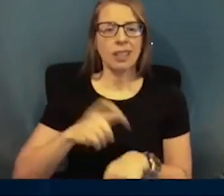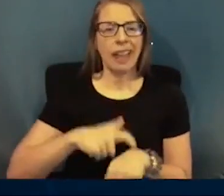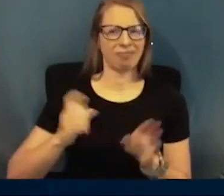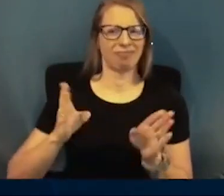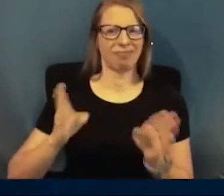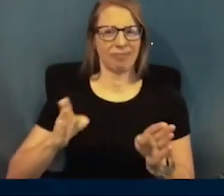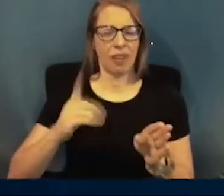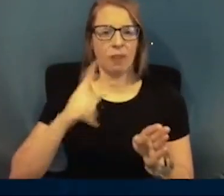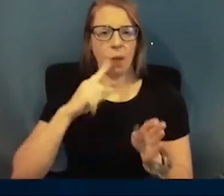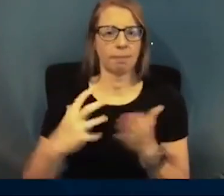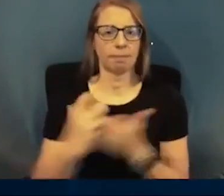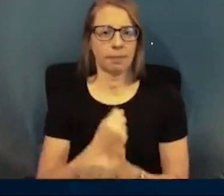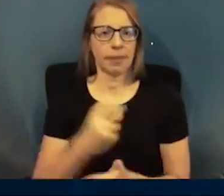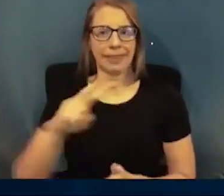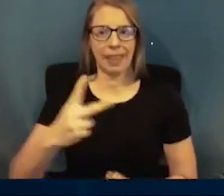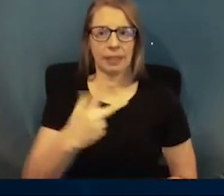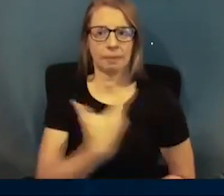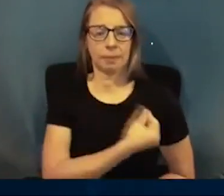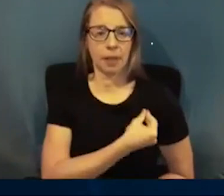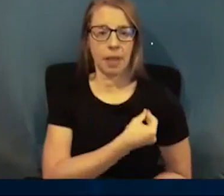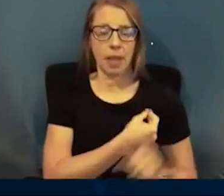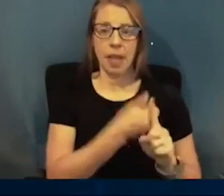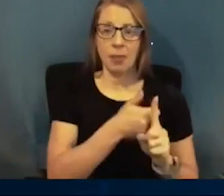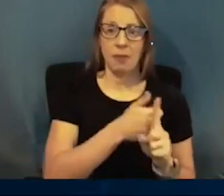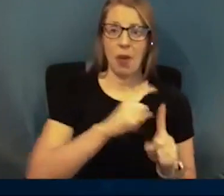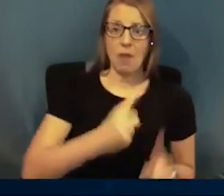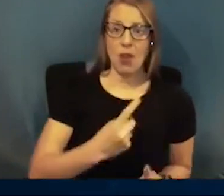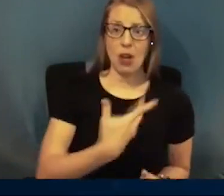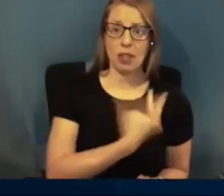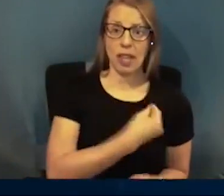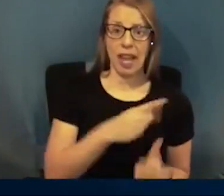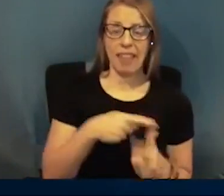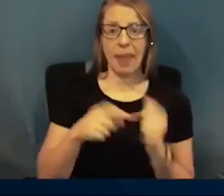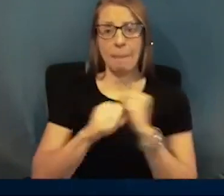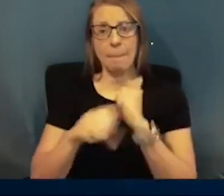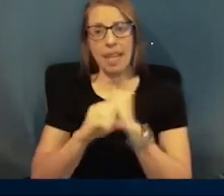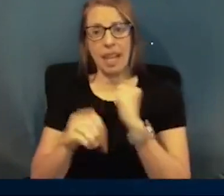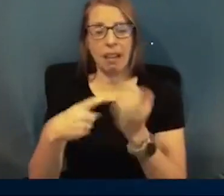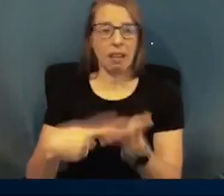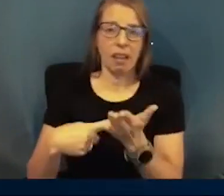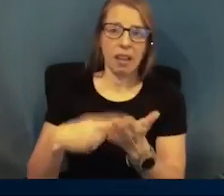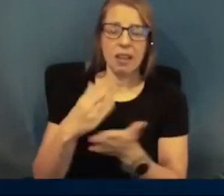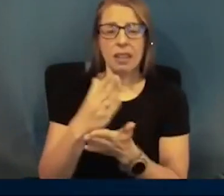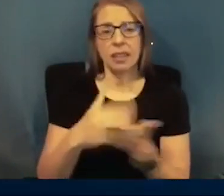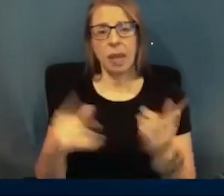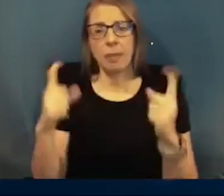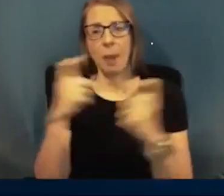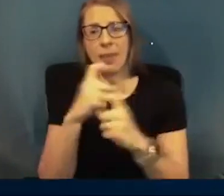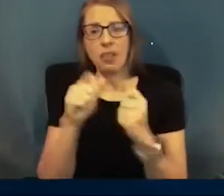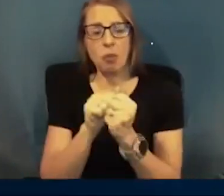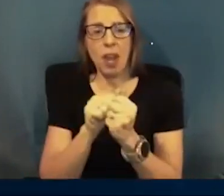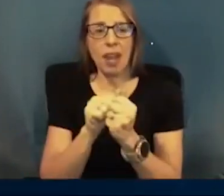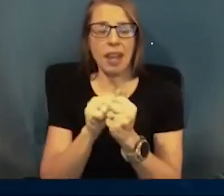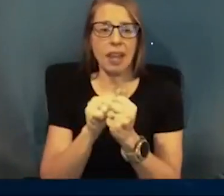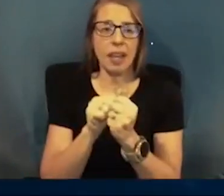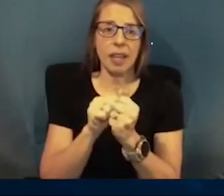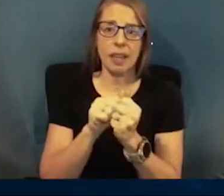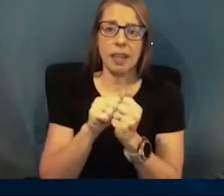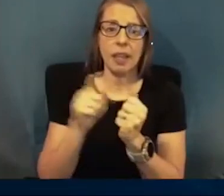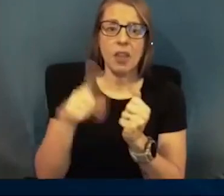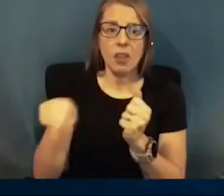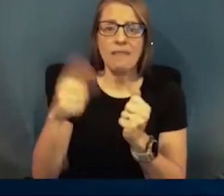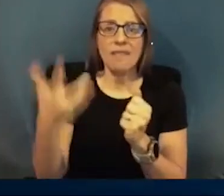he had gotten his first, and then there was some media talk that there were some complications with those who have had COVID. So